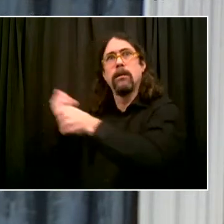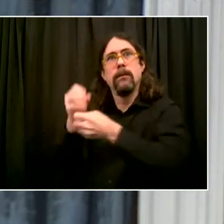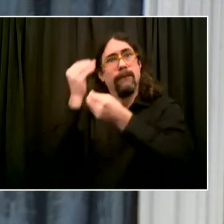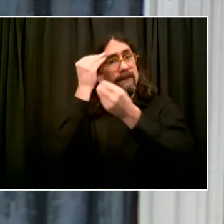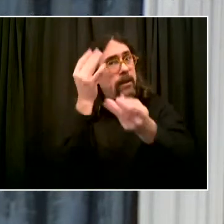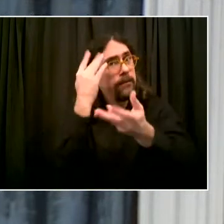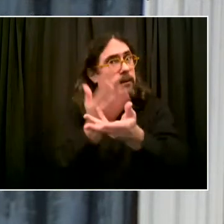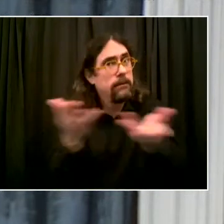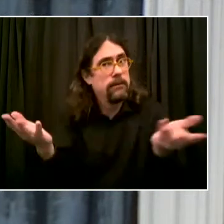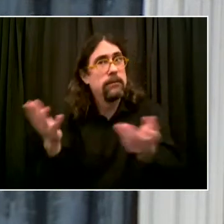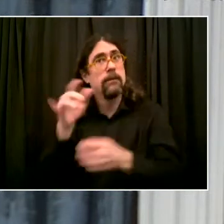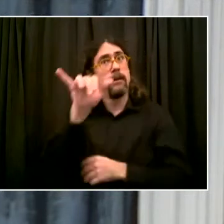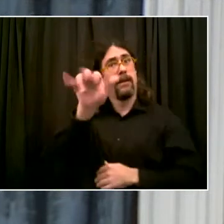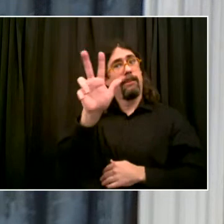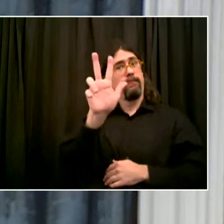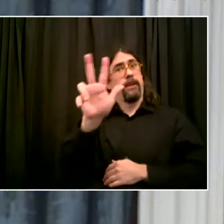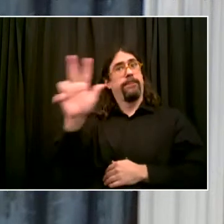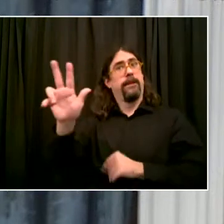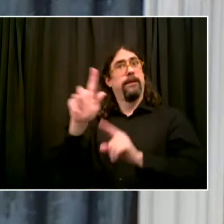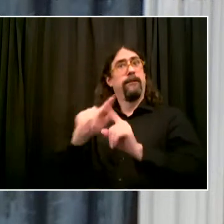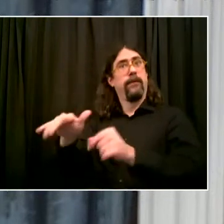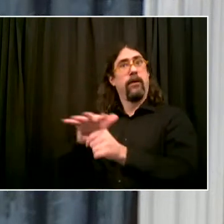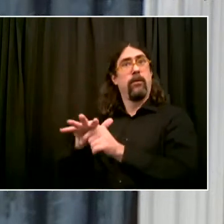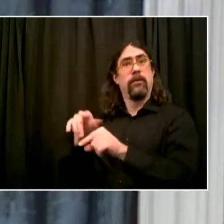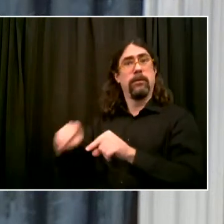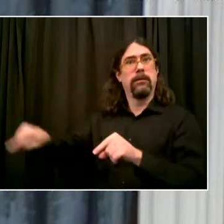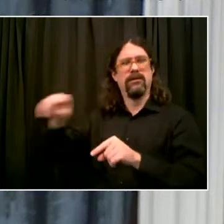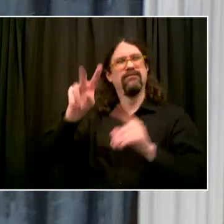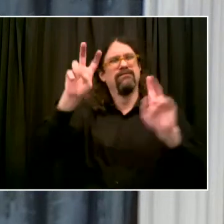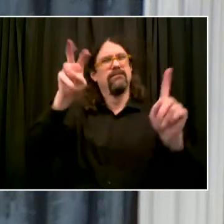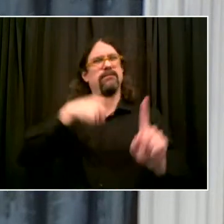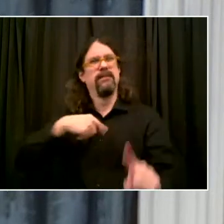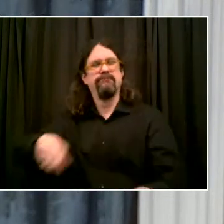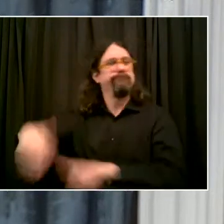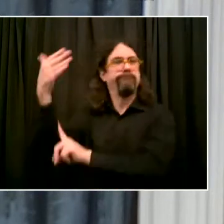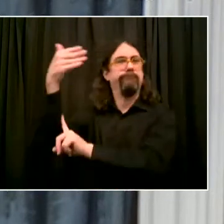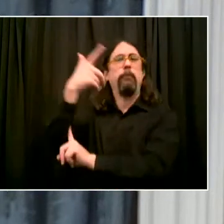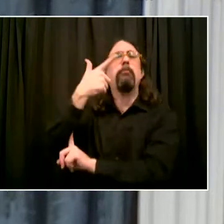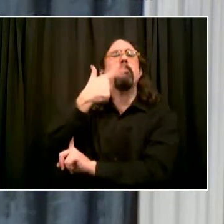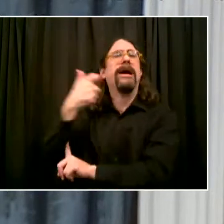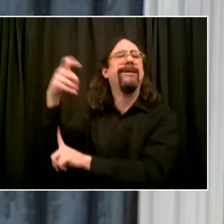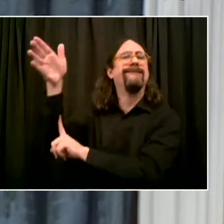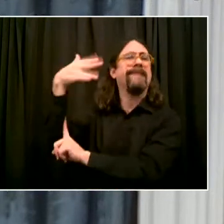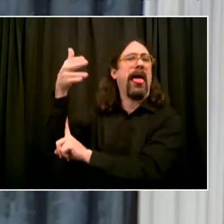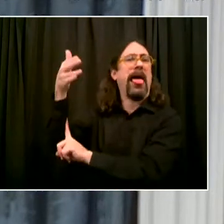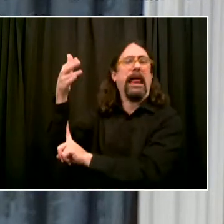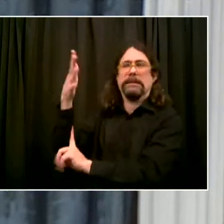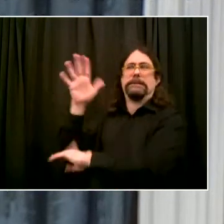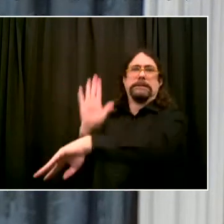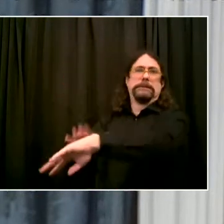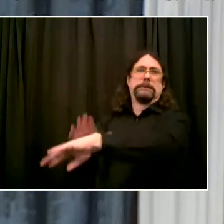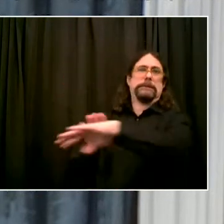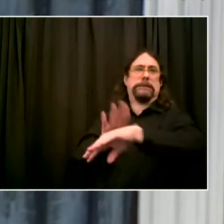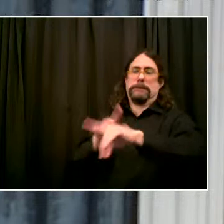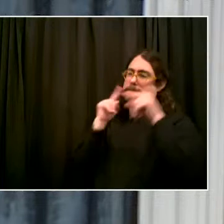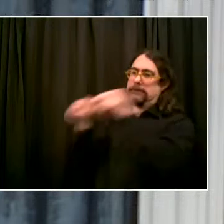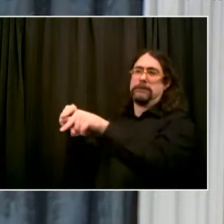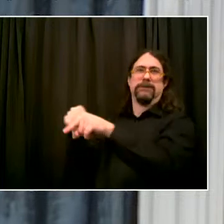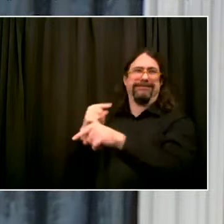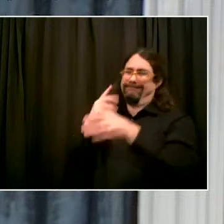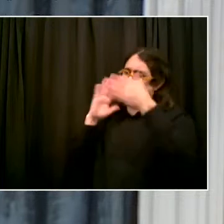recovery. These communities were identified based on case and fatality rates, as well as other criteria that